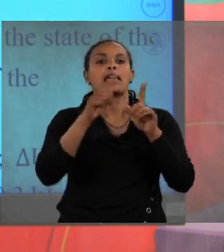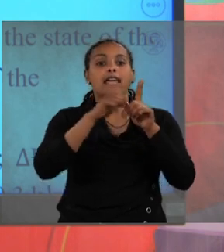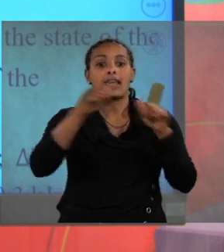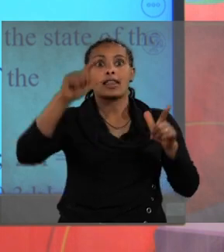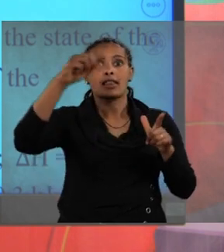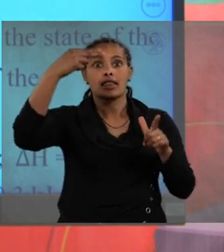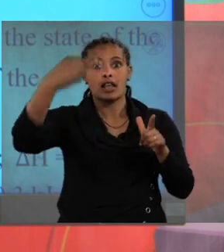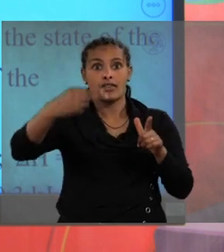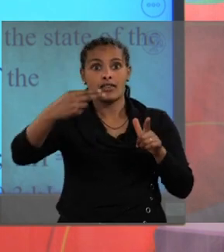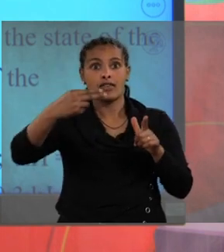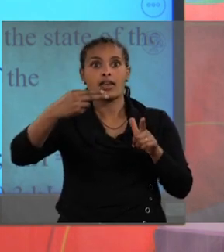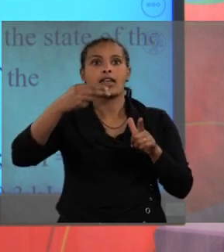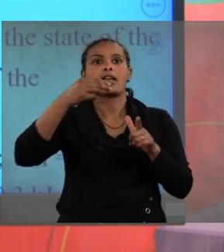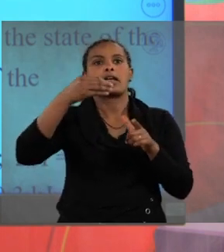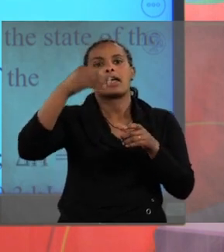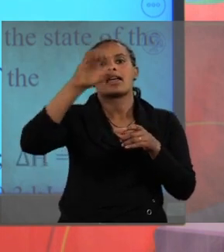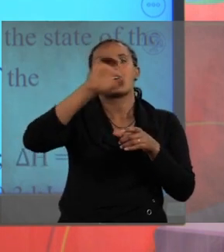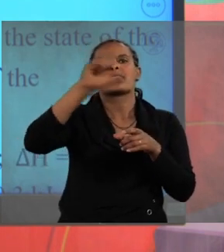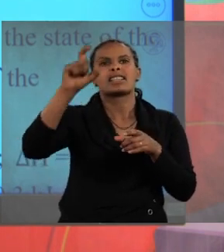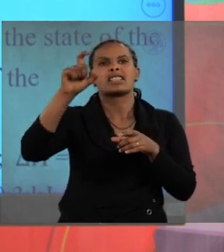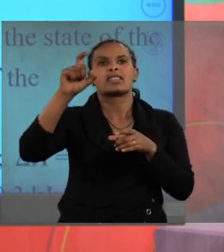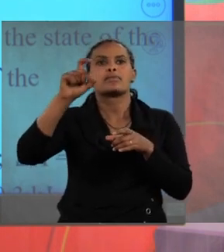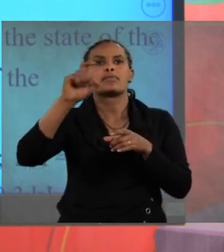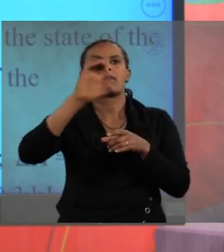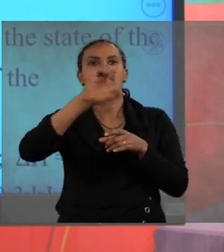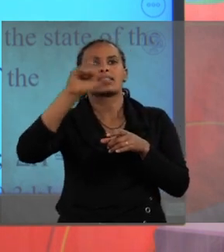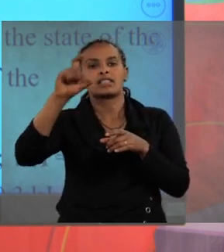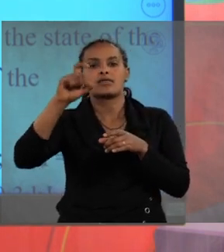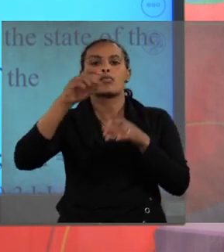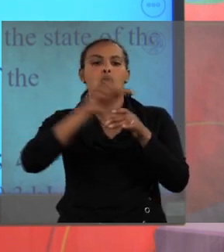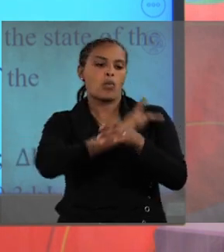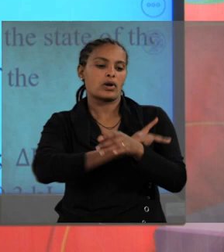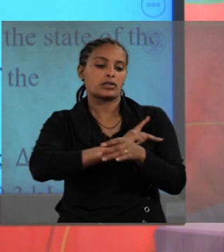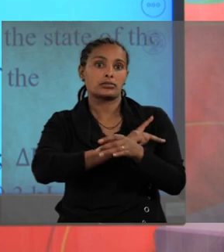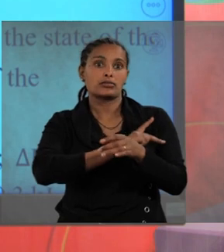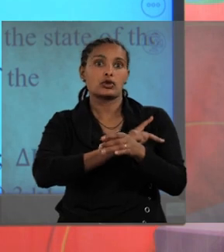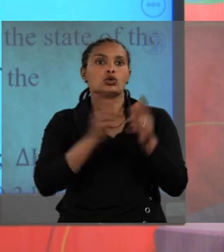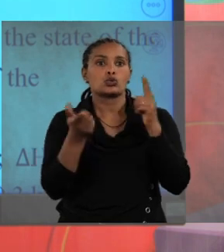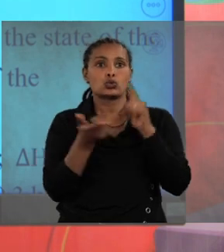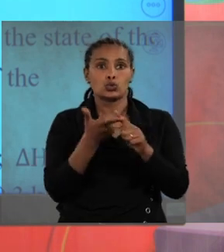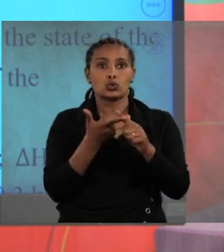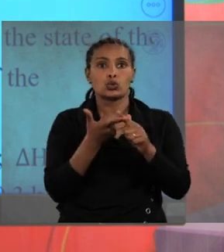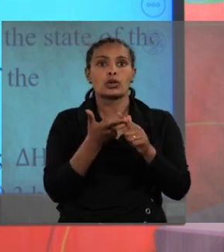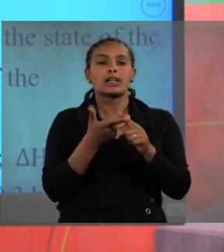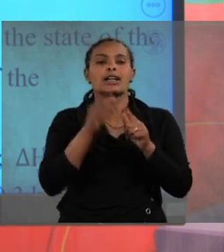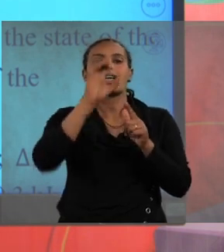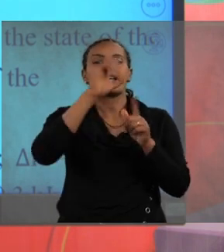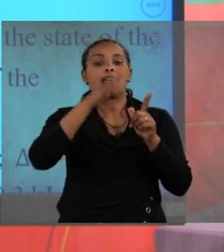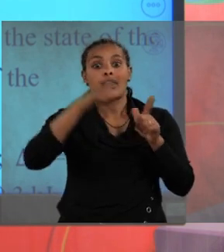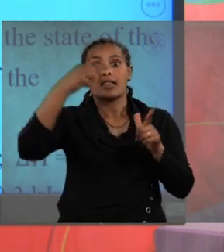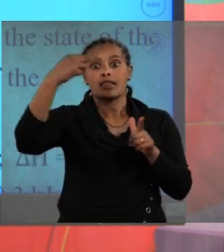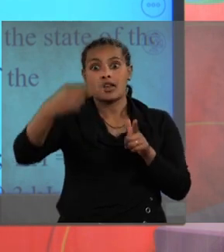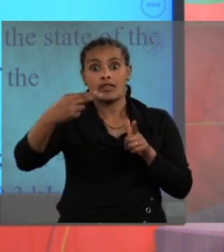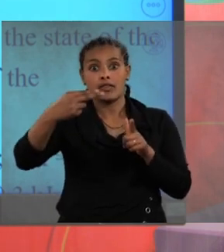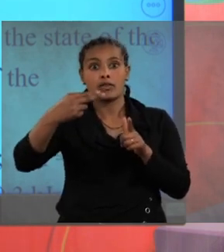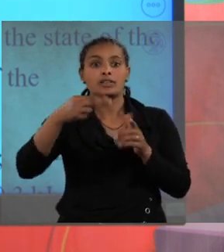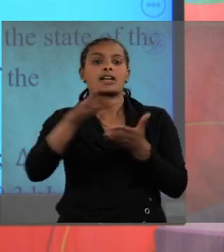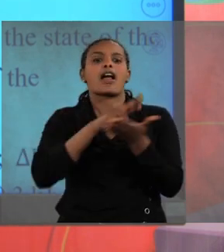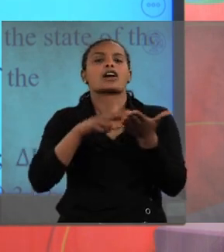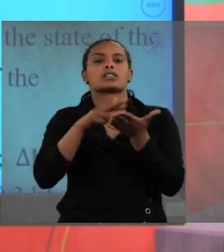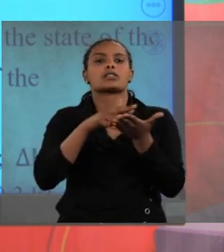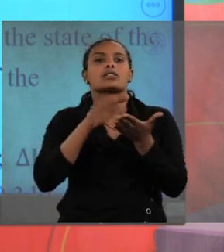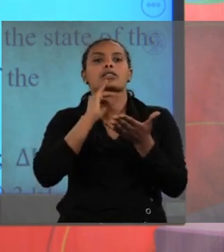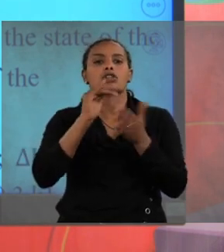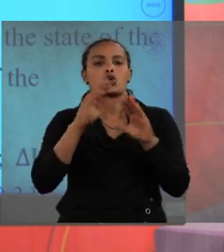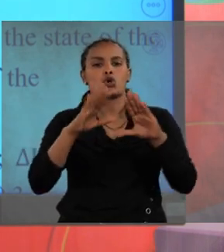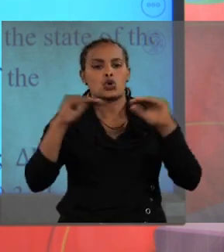is an extensive property. It depends on amount. 2. The enthalpy change for the reaction